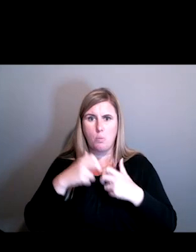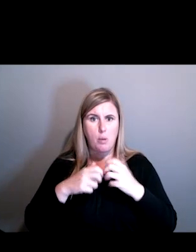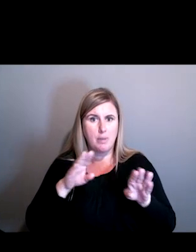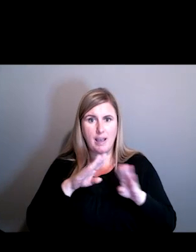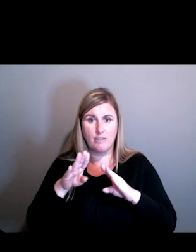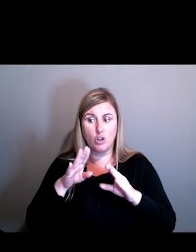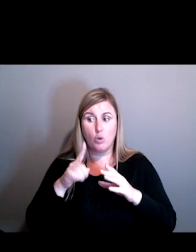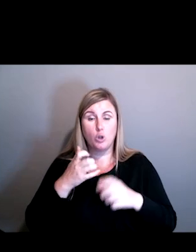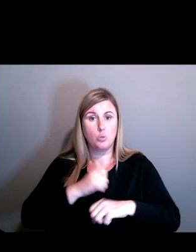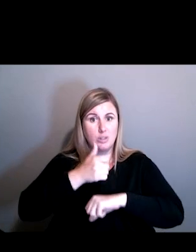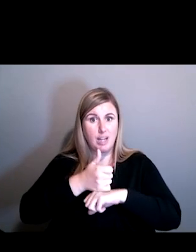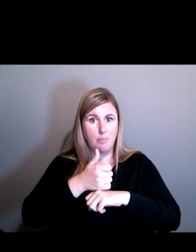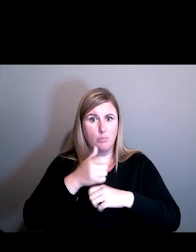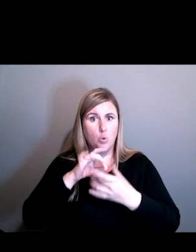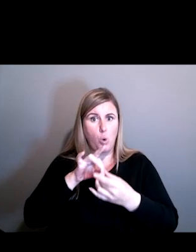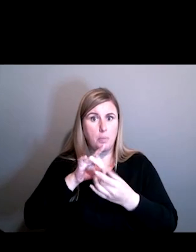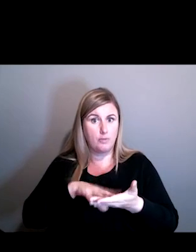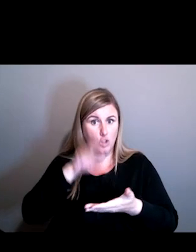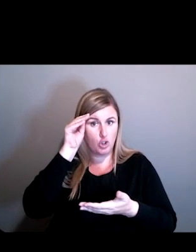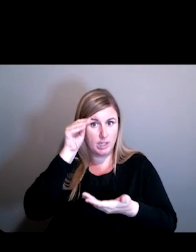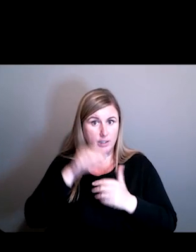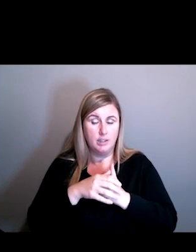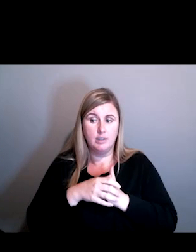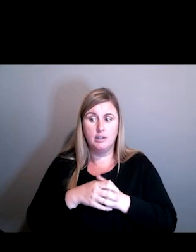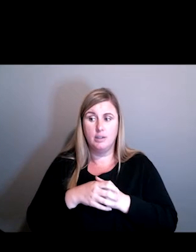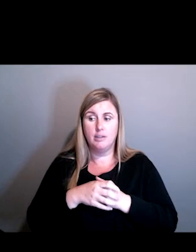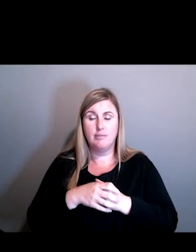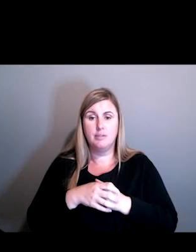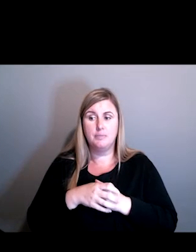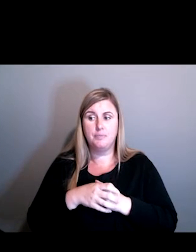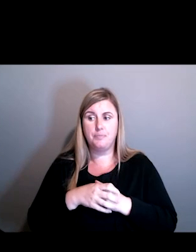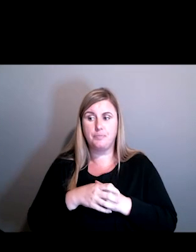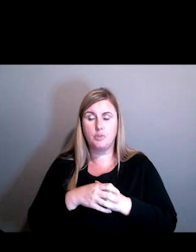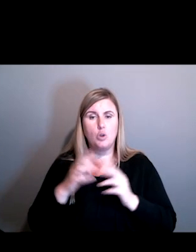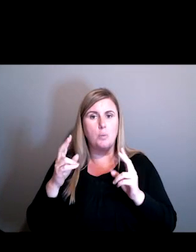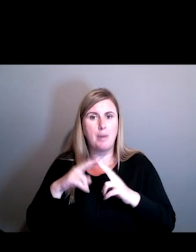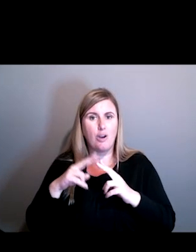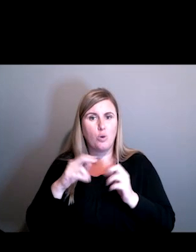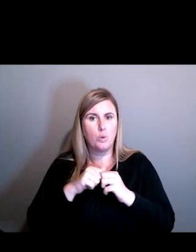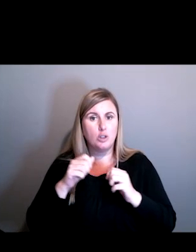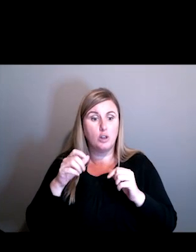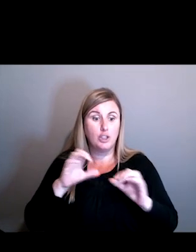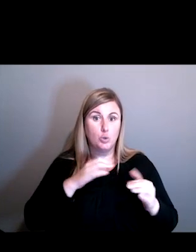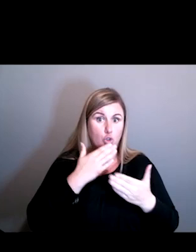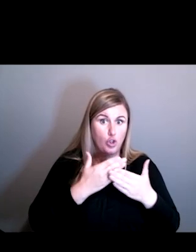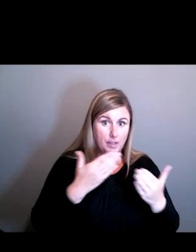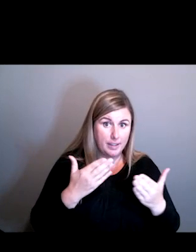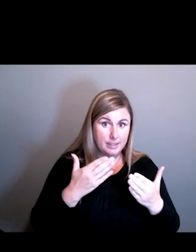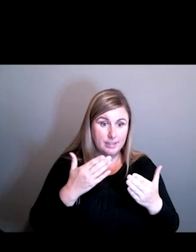behavior, when you want to establish just cooperative learning, and that you pair it with when they do this, good things